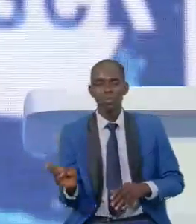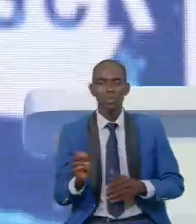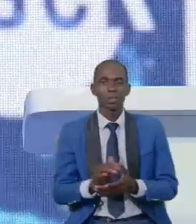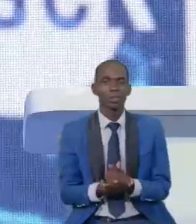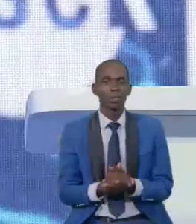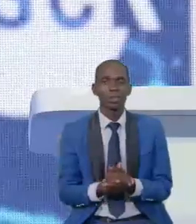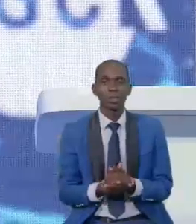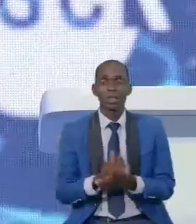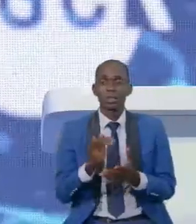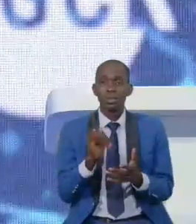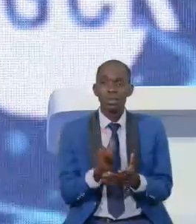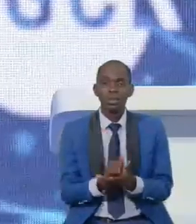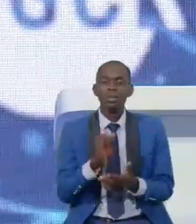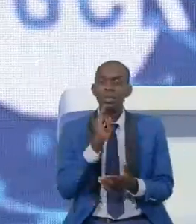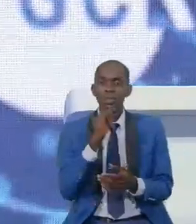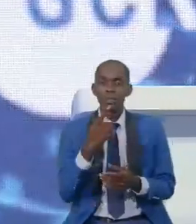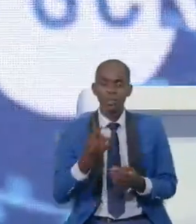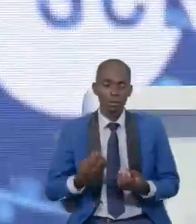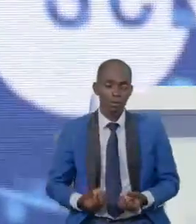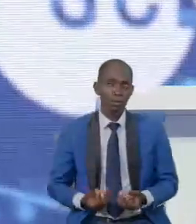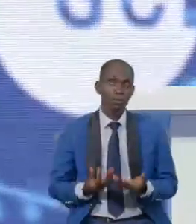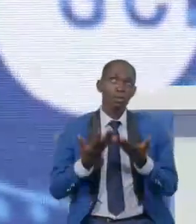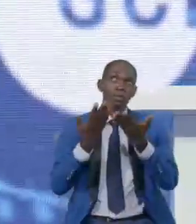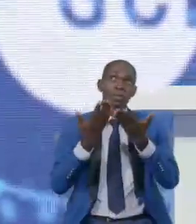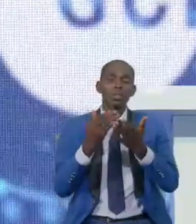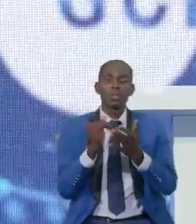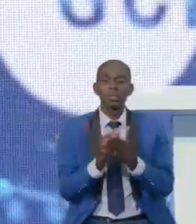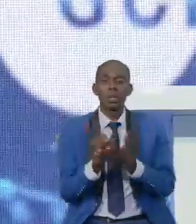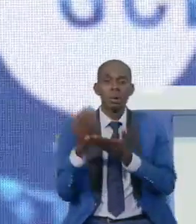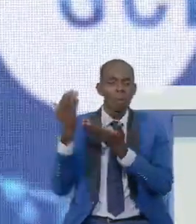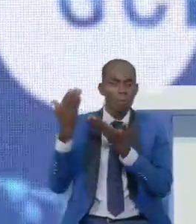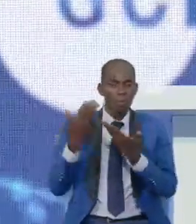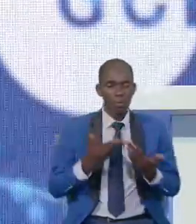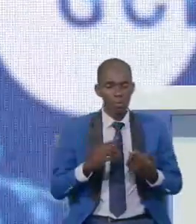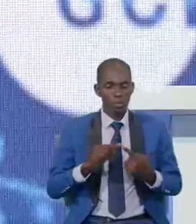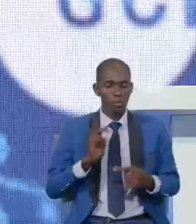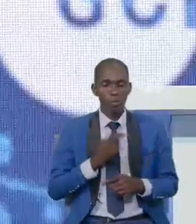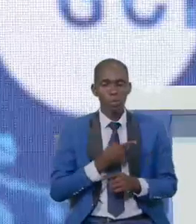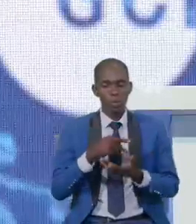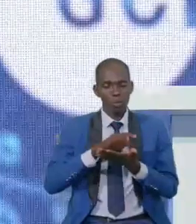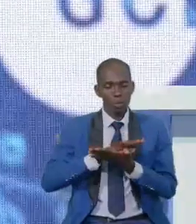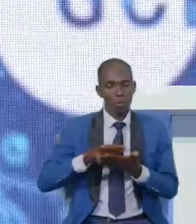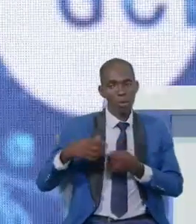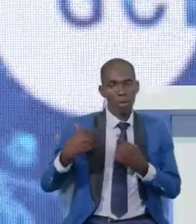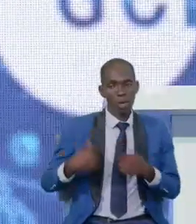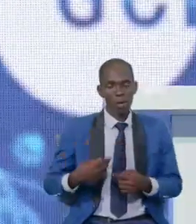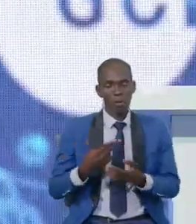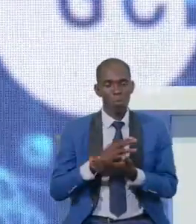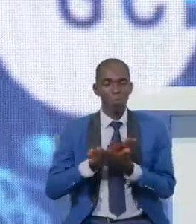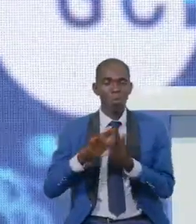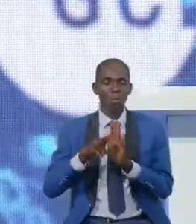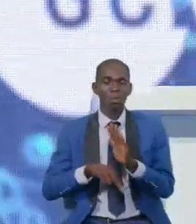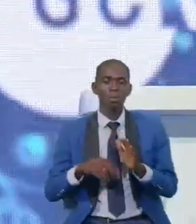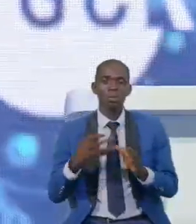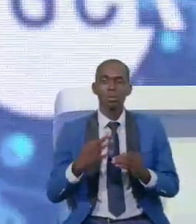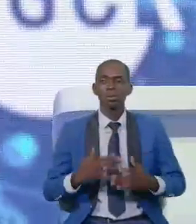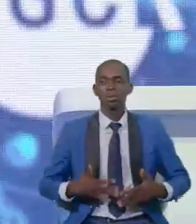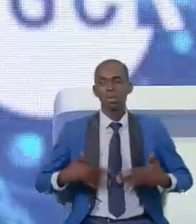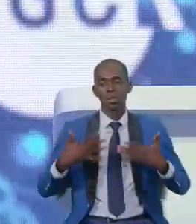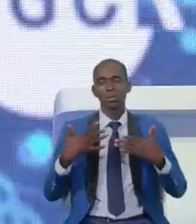That's the sacrifice that brings to us purity of heart, holiness of life.